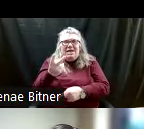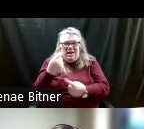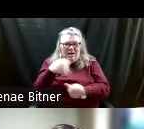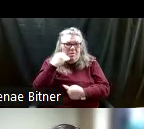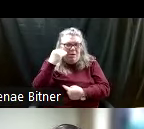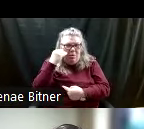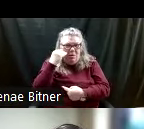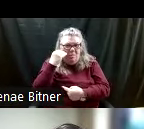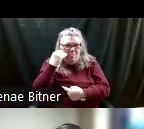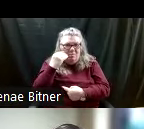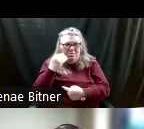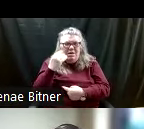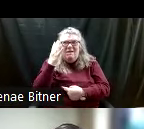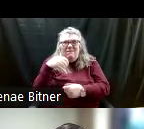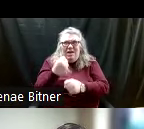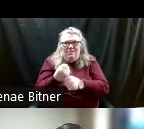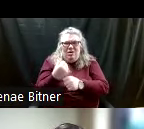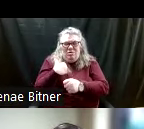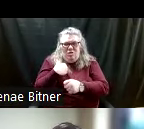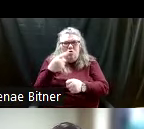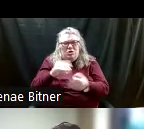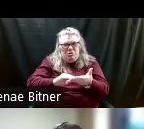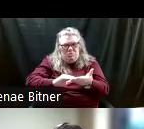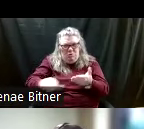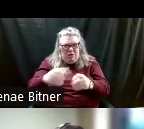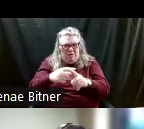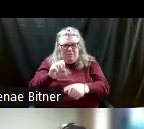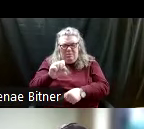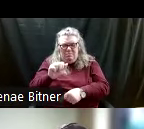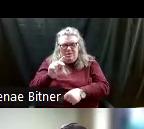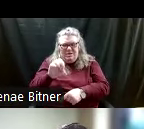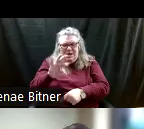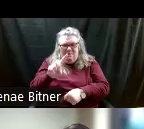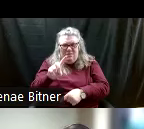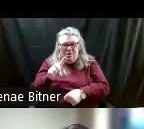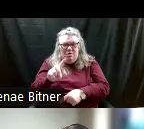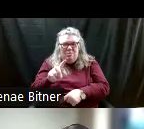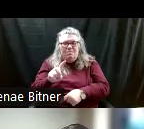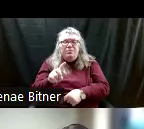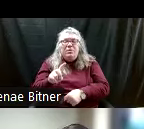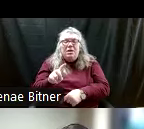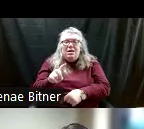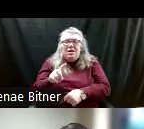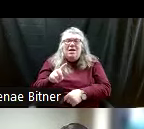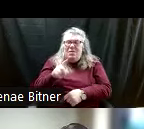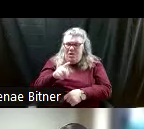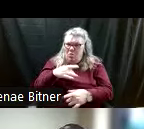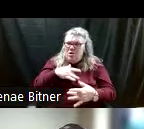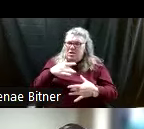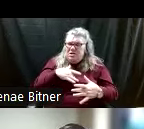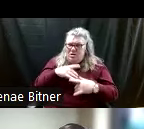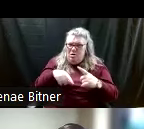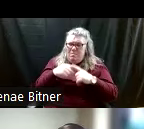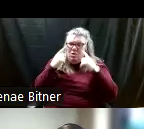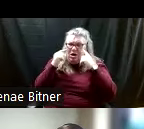this would have been 5 years ago when she was released from Sanford Hospital. There was concern of hearing loss while she was in the